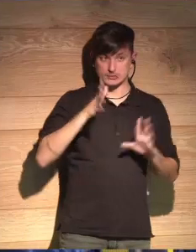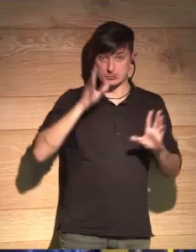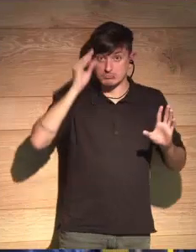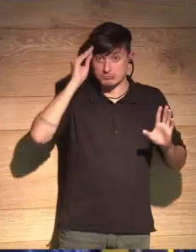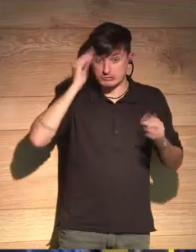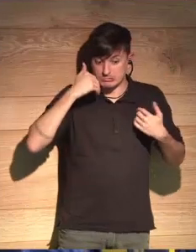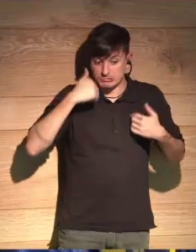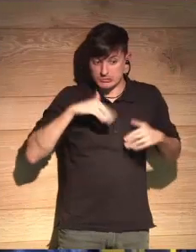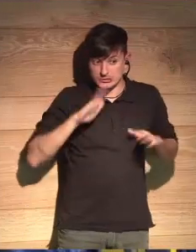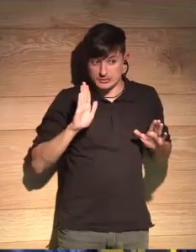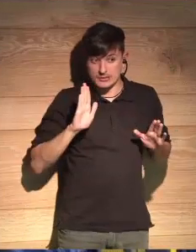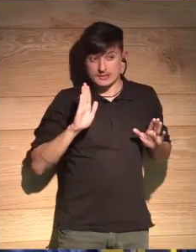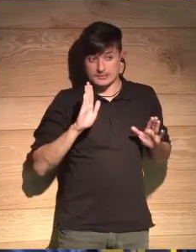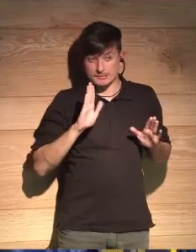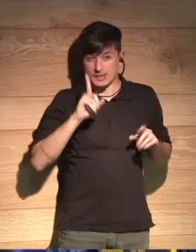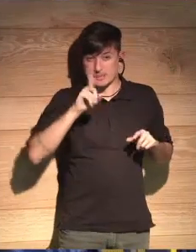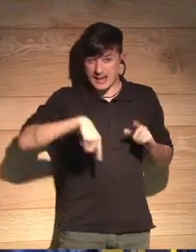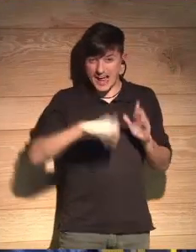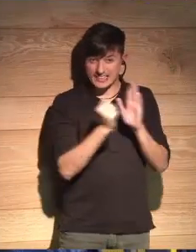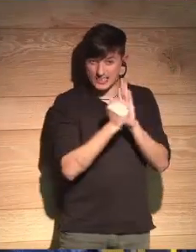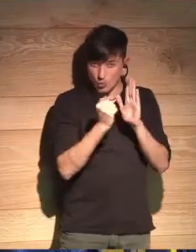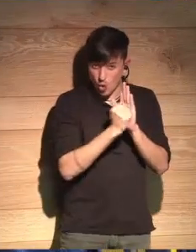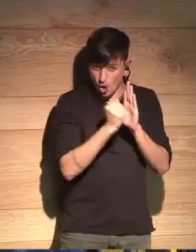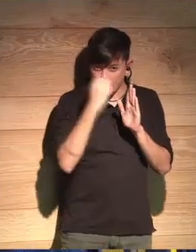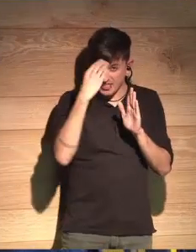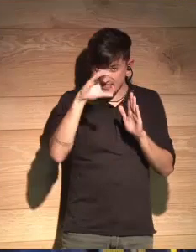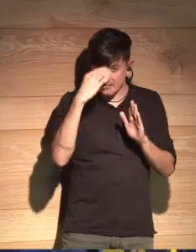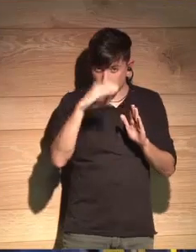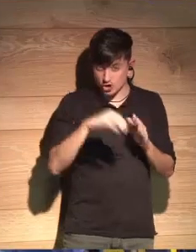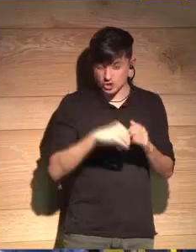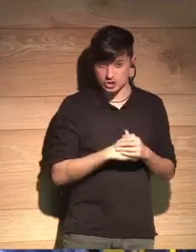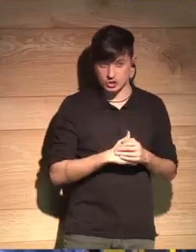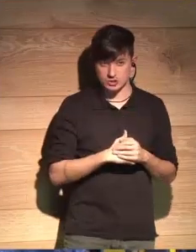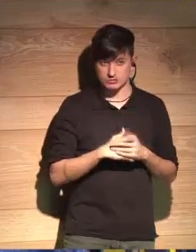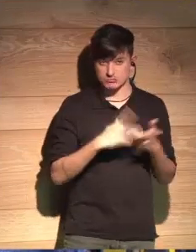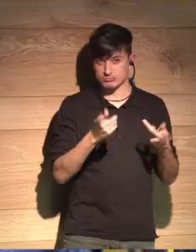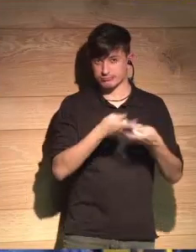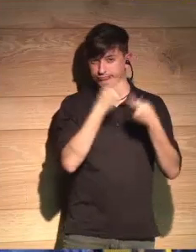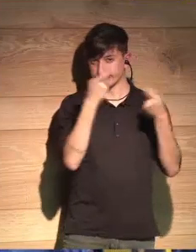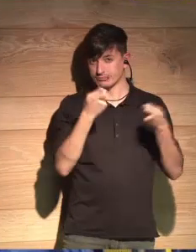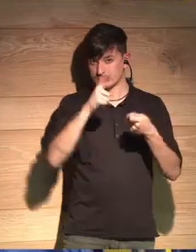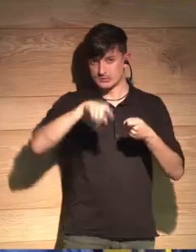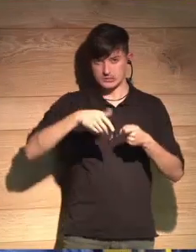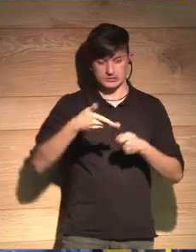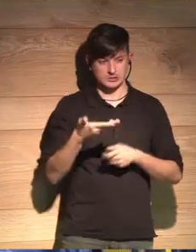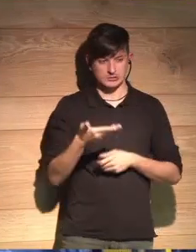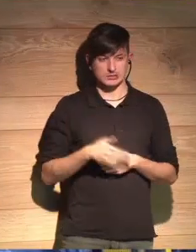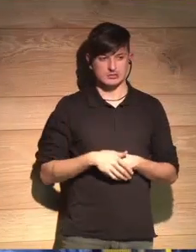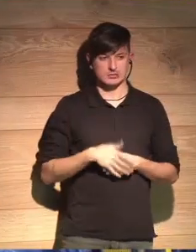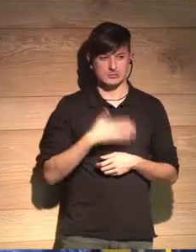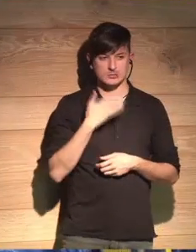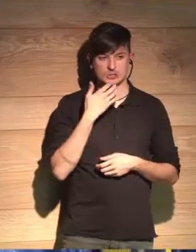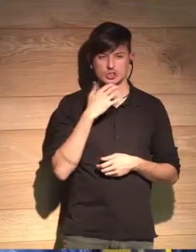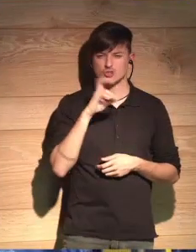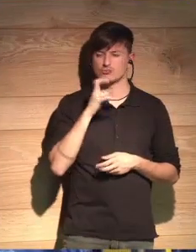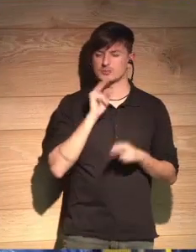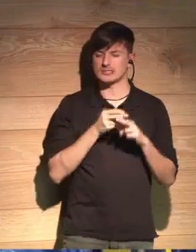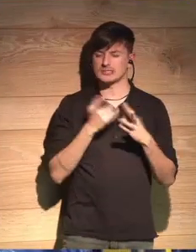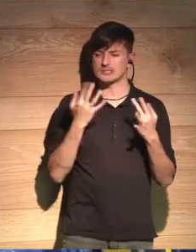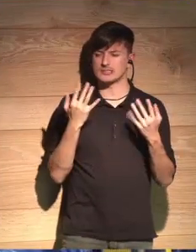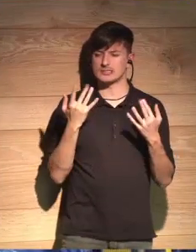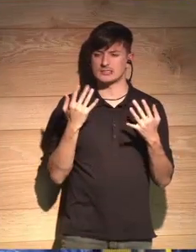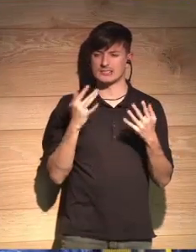maybe. And this is very interesting. And also scientific articles in Nature and other journals are very interesting for